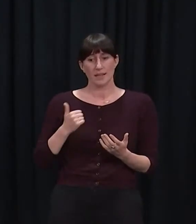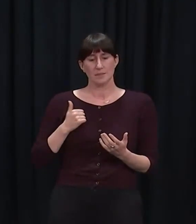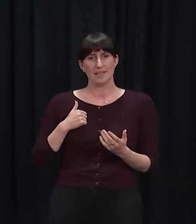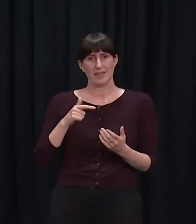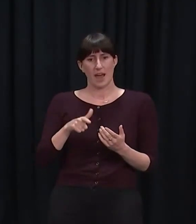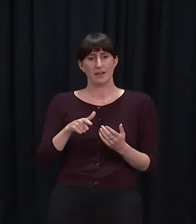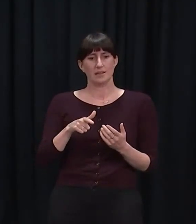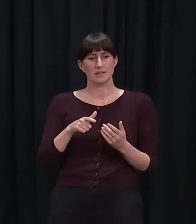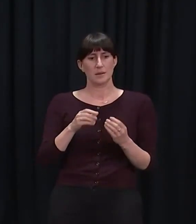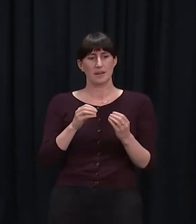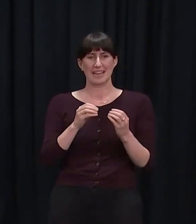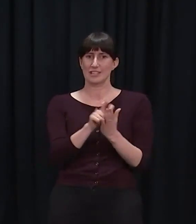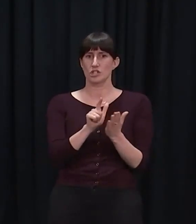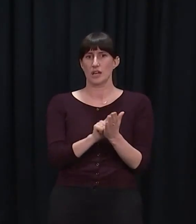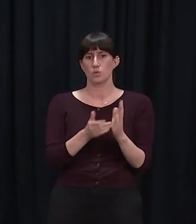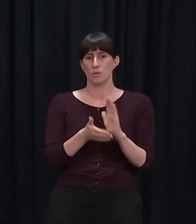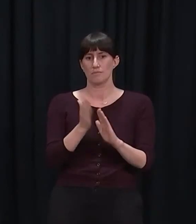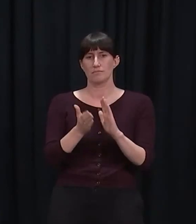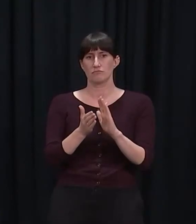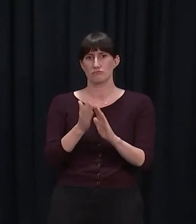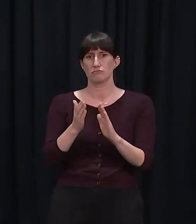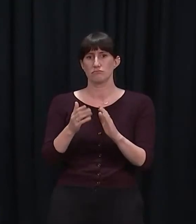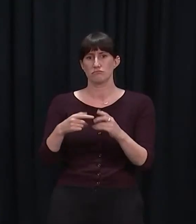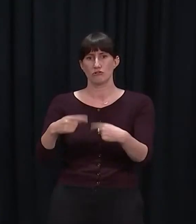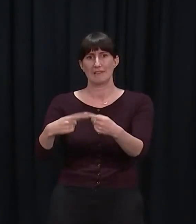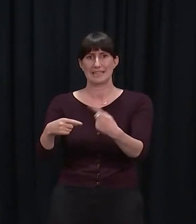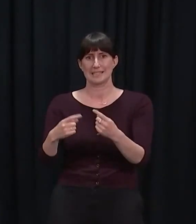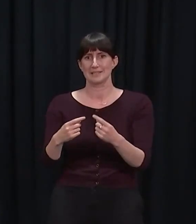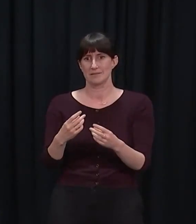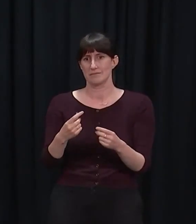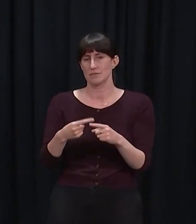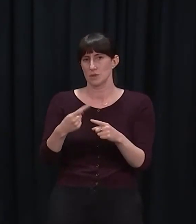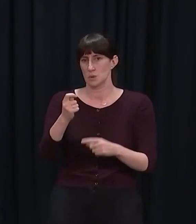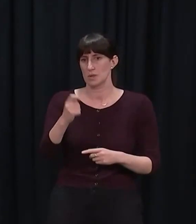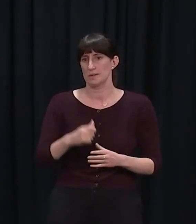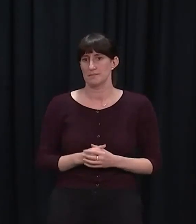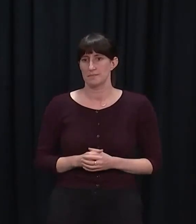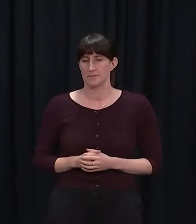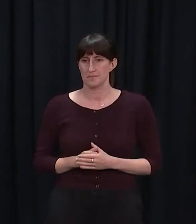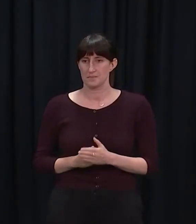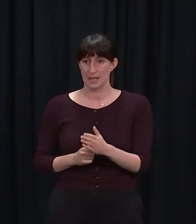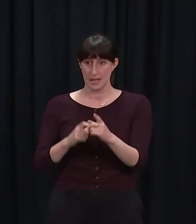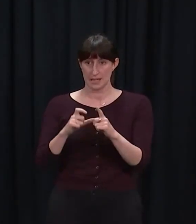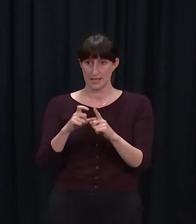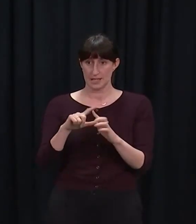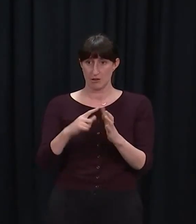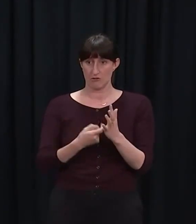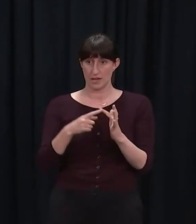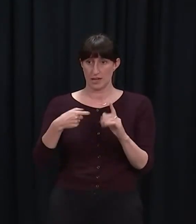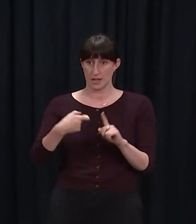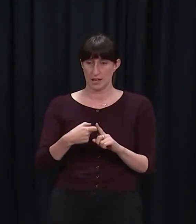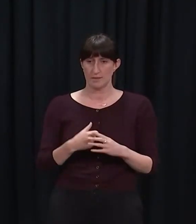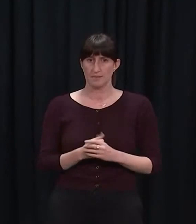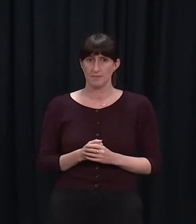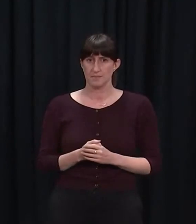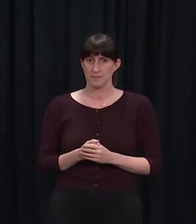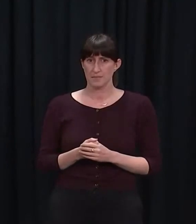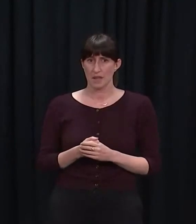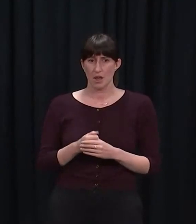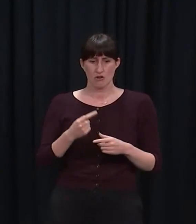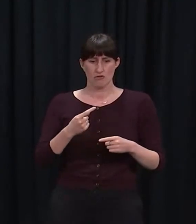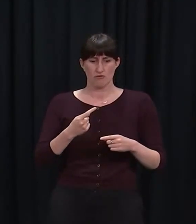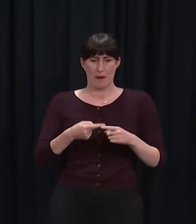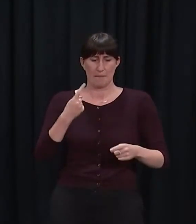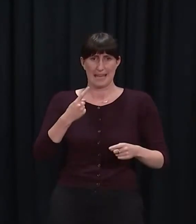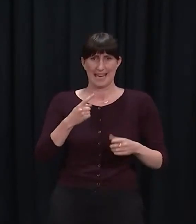imminently as that legislation progresses its way through its remaining stages. Do you want to see rapid antigen testing at